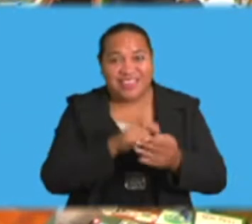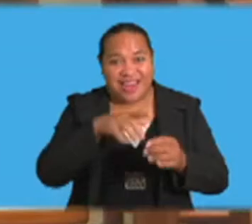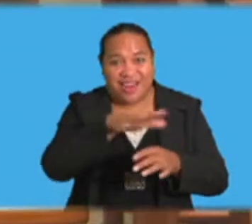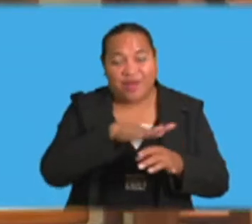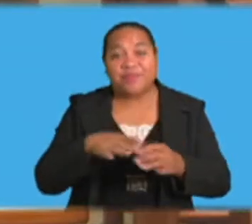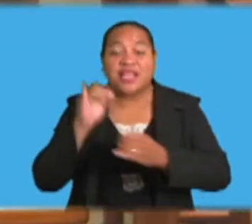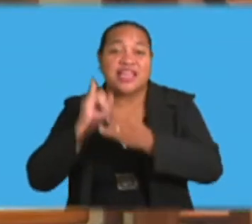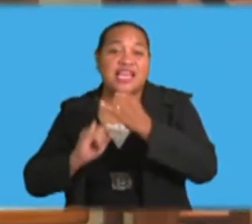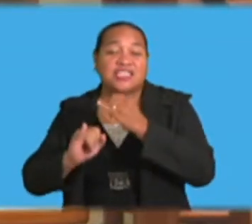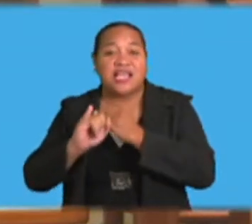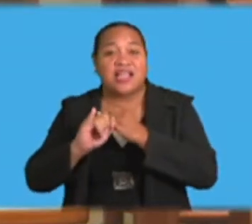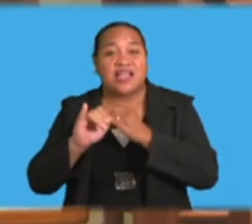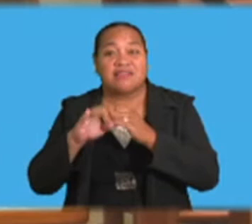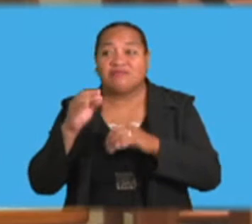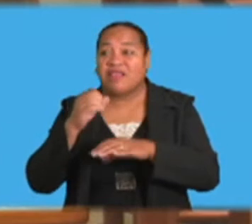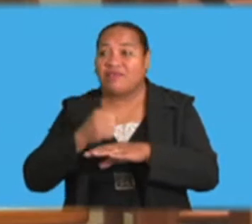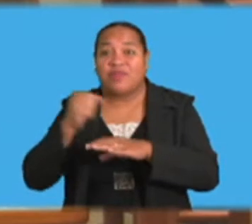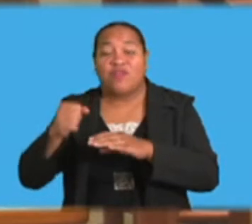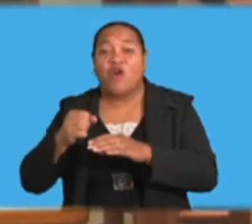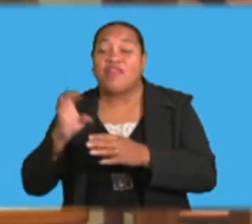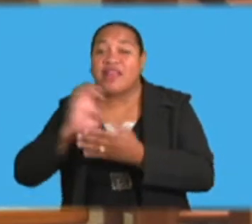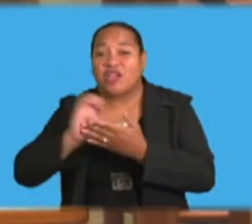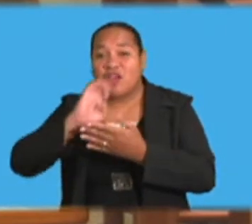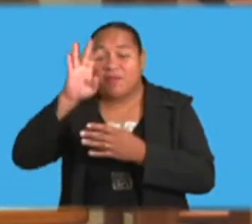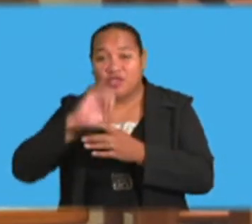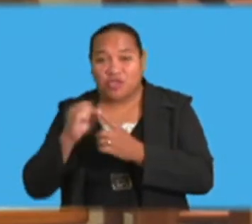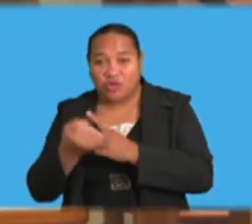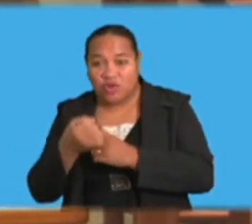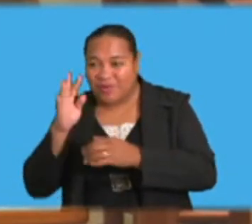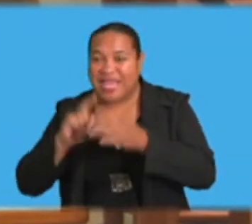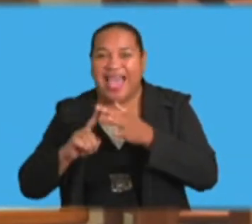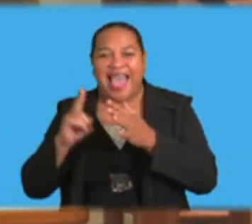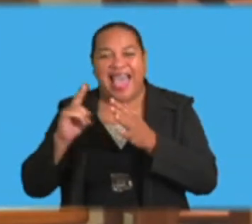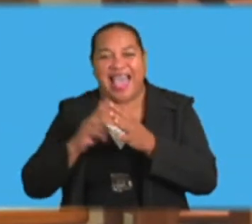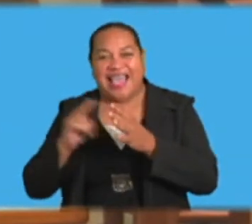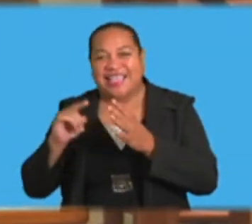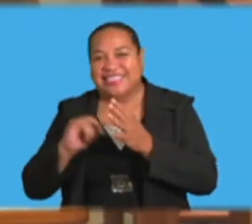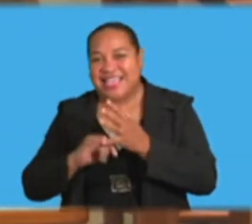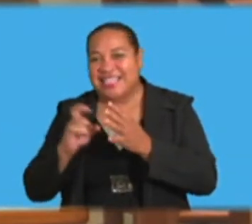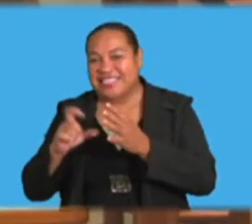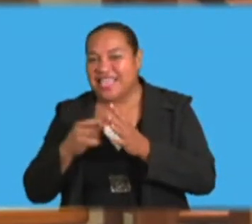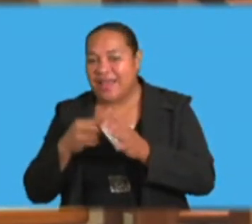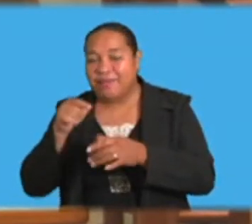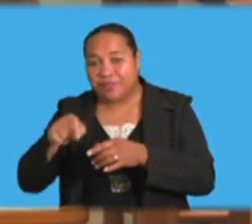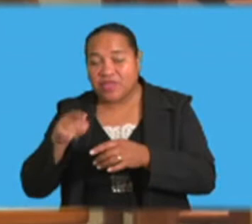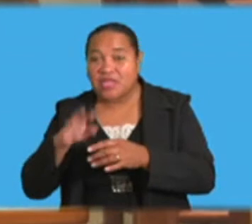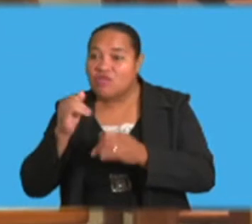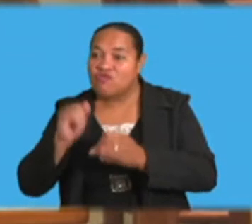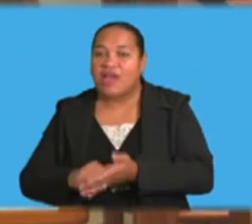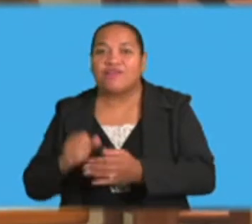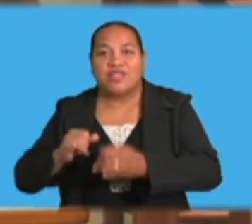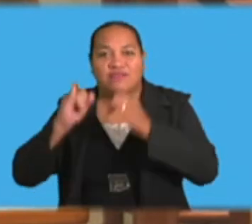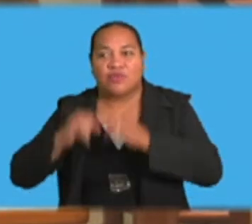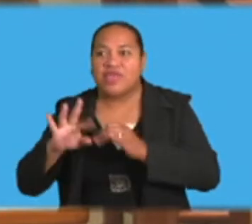the International Covenant on Economic, Social and Cultural Rights, or ICESCA. This covenant deals with the rights of individuals in their